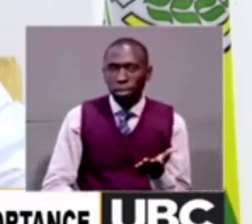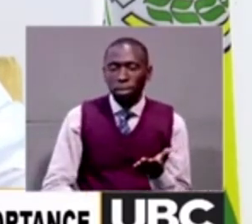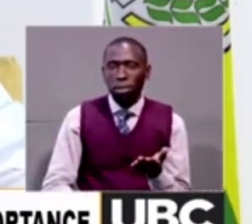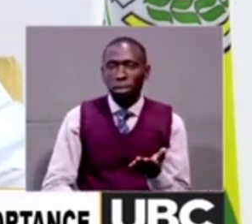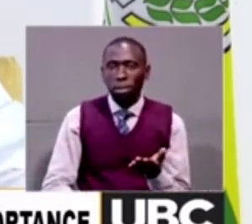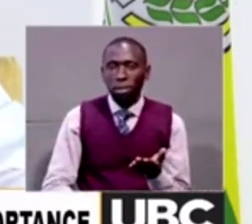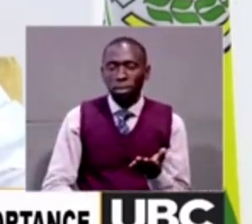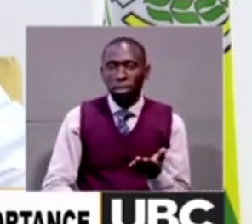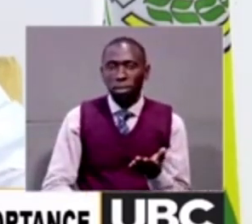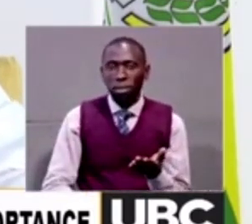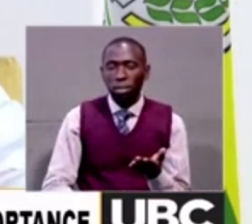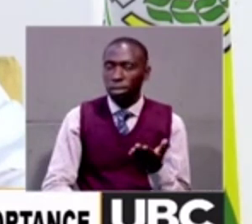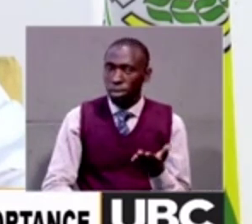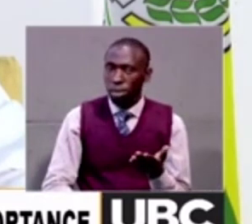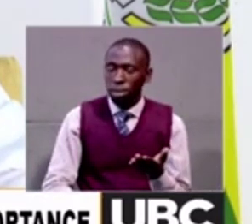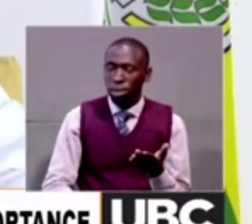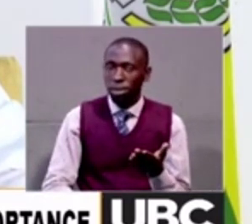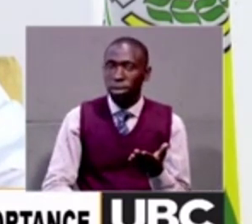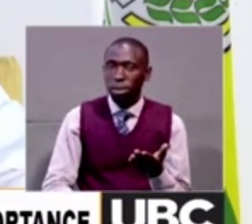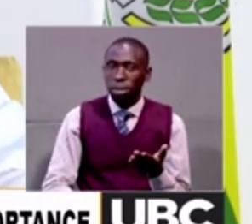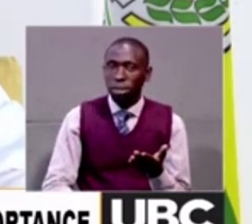to our units which are there.